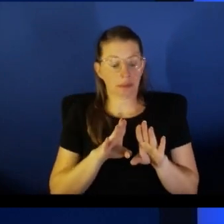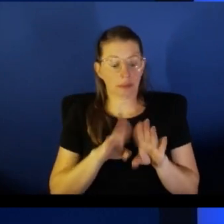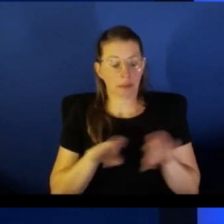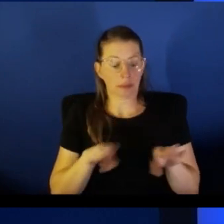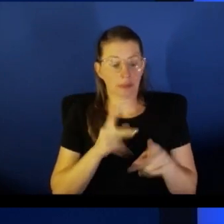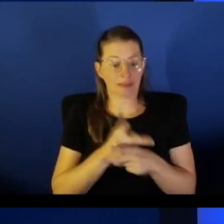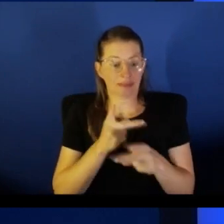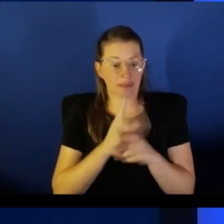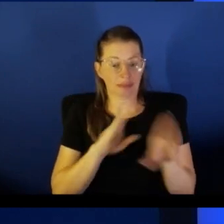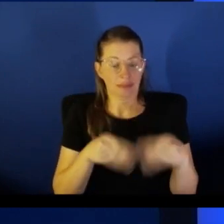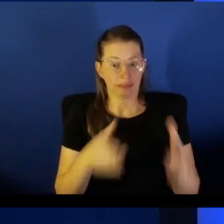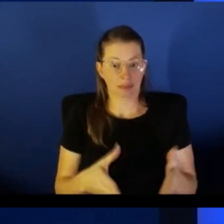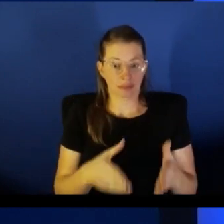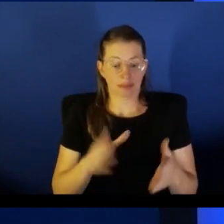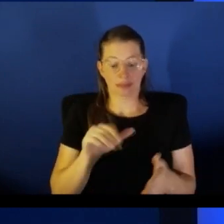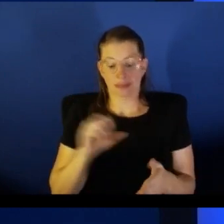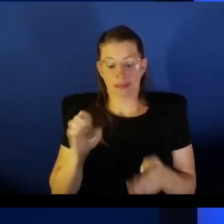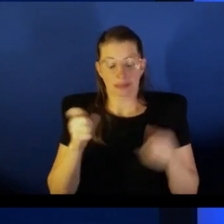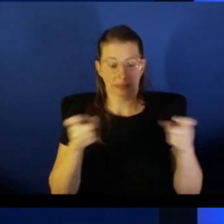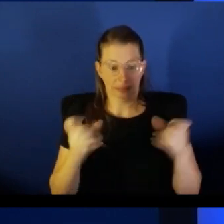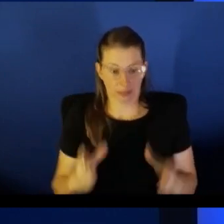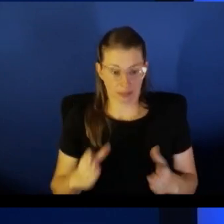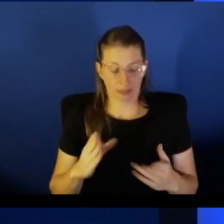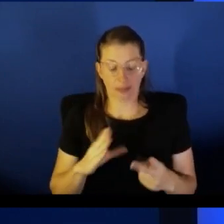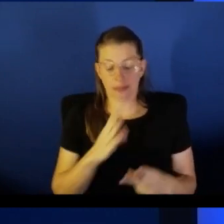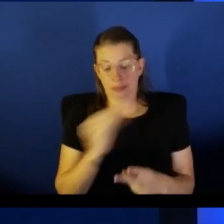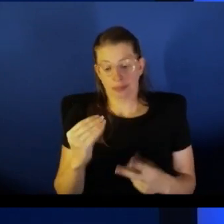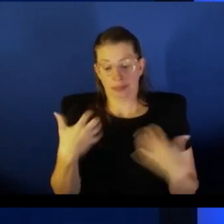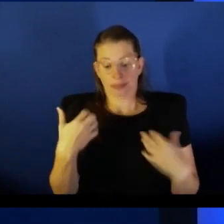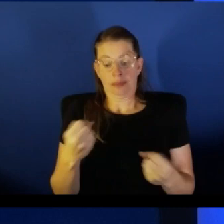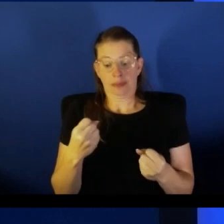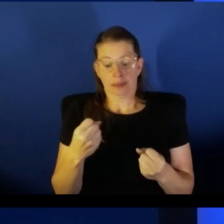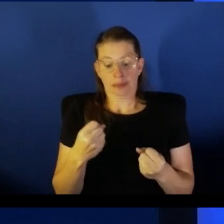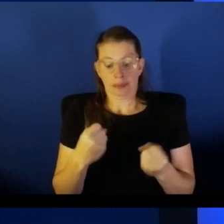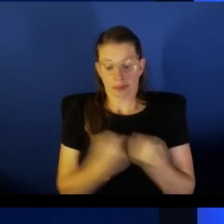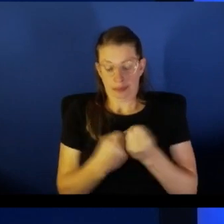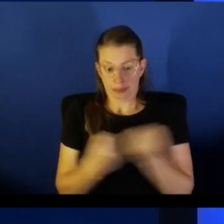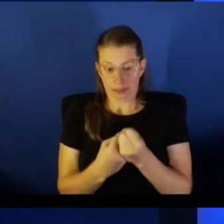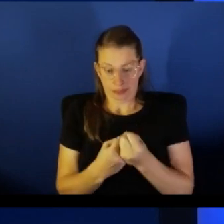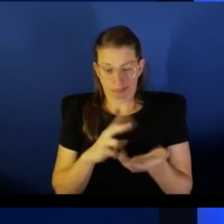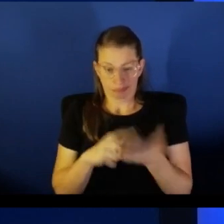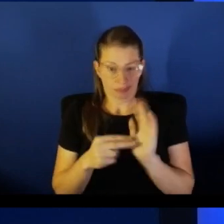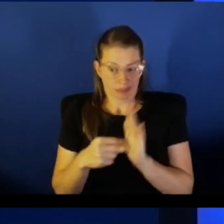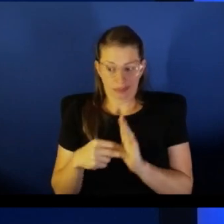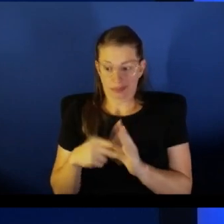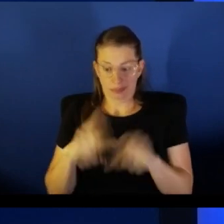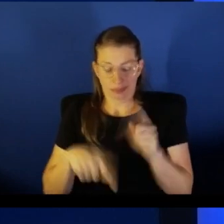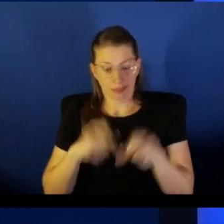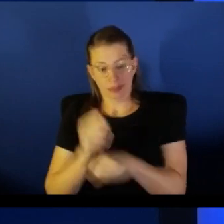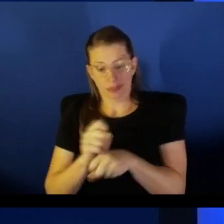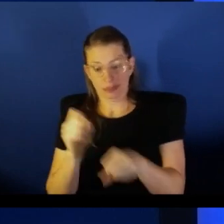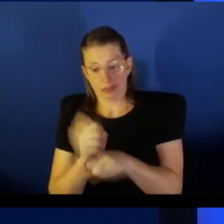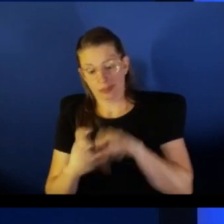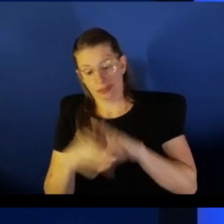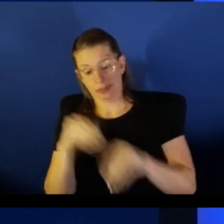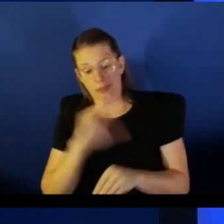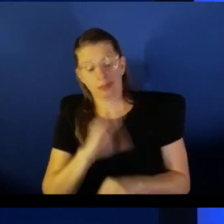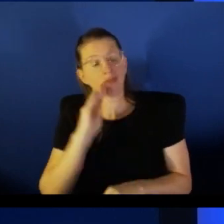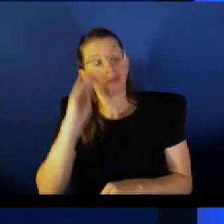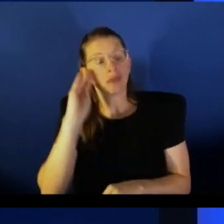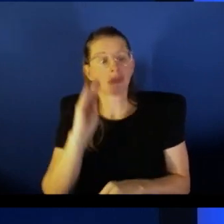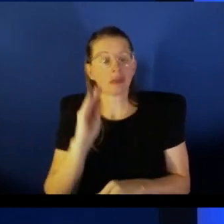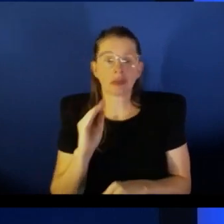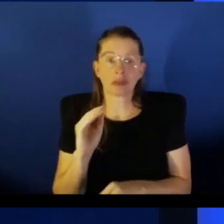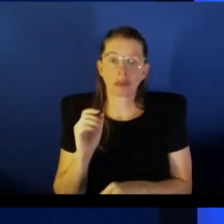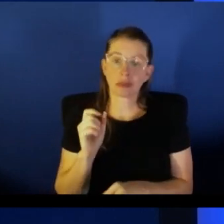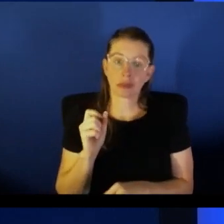as the child's case manager and their health advocate, leaving them less likely to work outside the home. And it's something every parent deals with